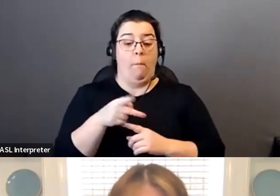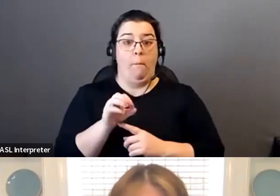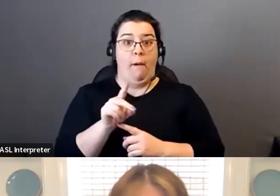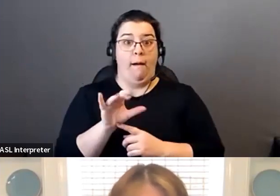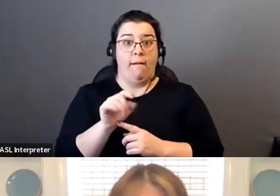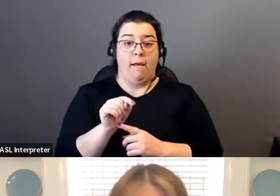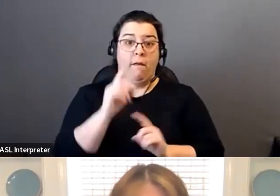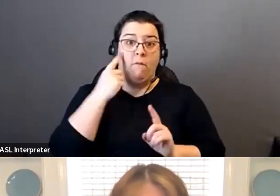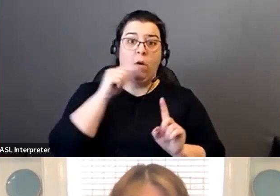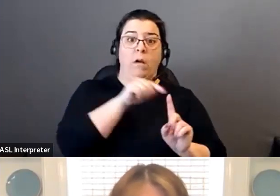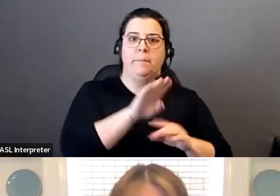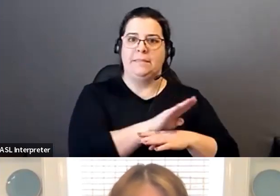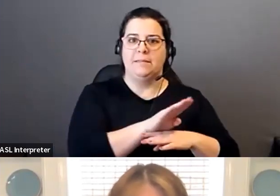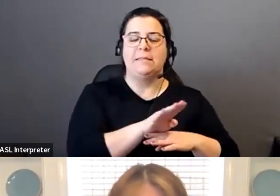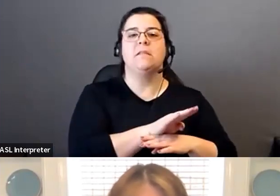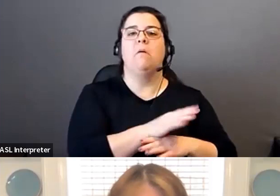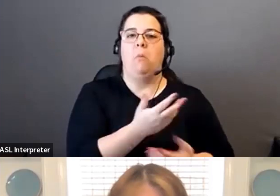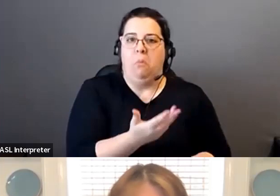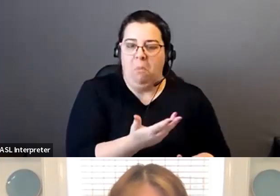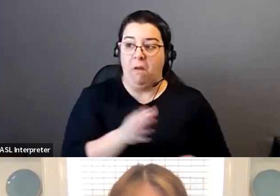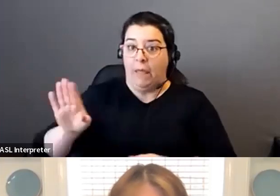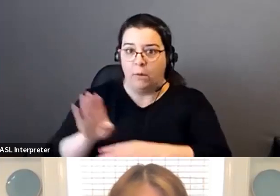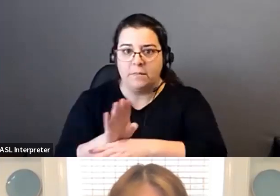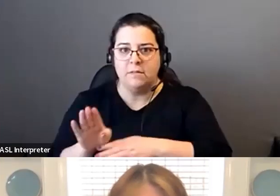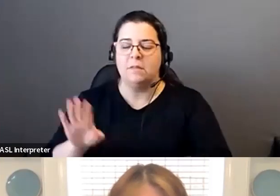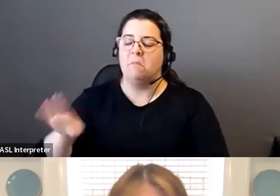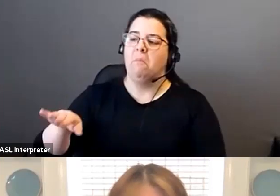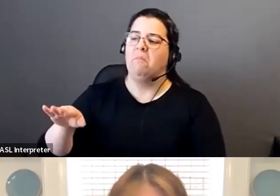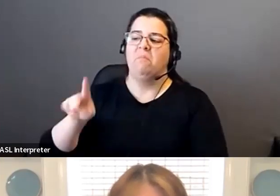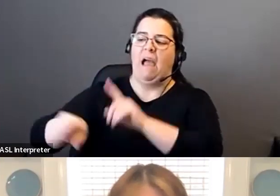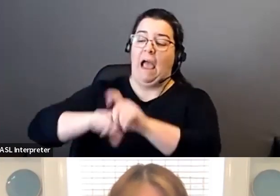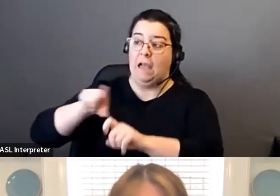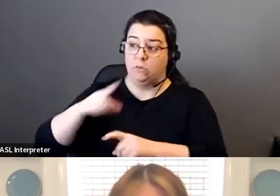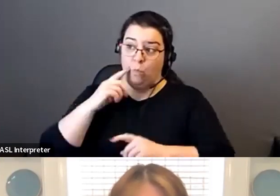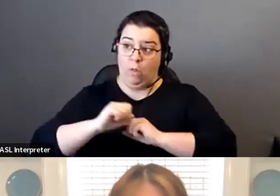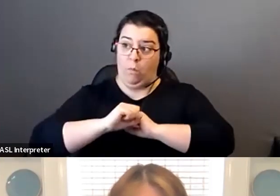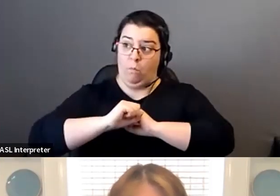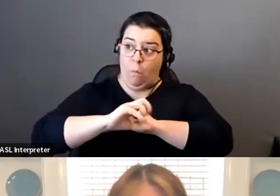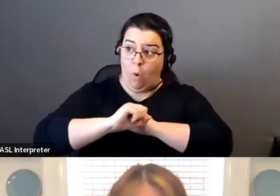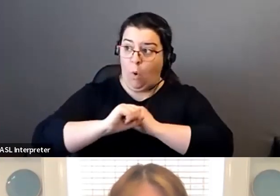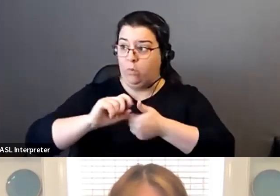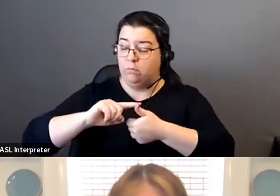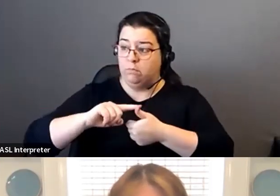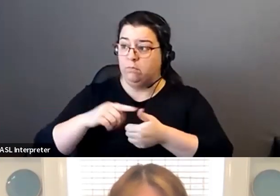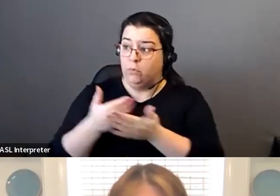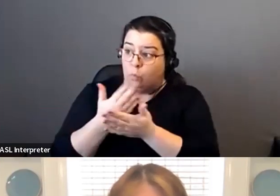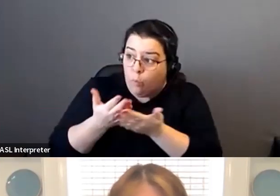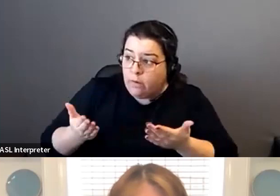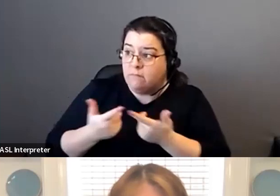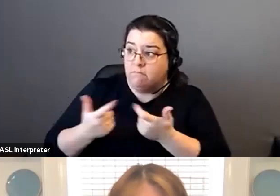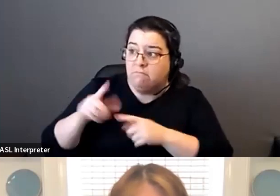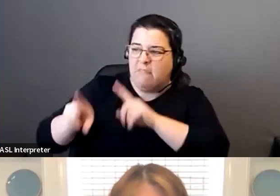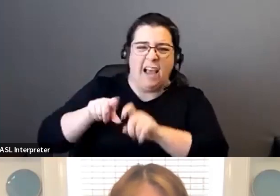to promote anything? Do you have any events coming up? Do you have any product coming out you'd like to promote? I would say you can use online.